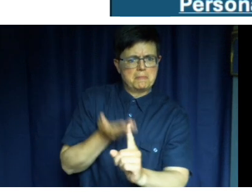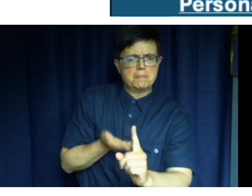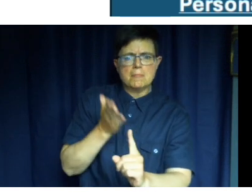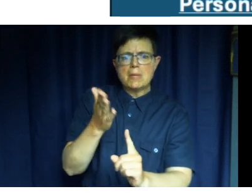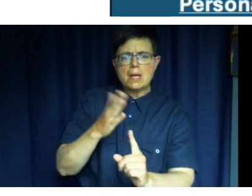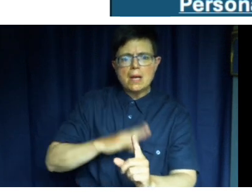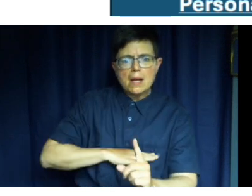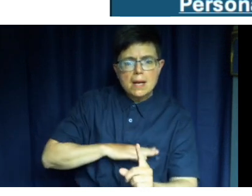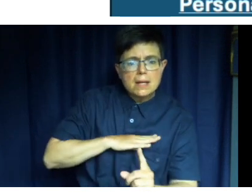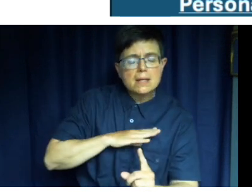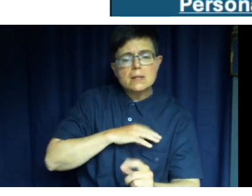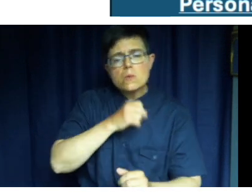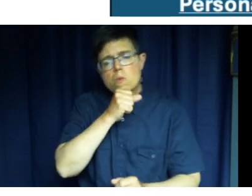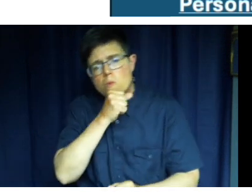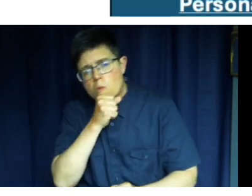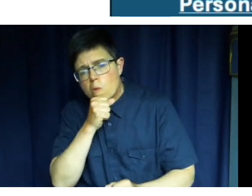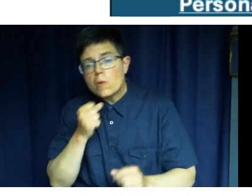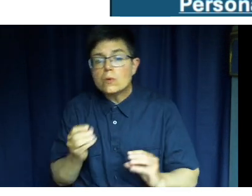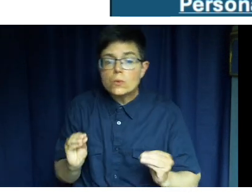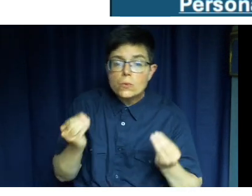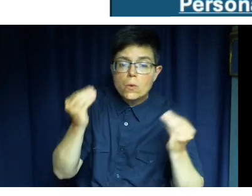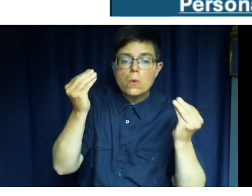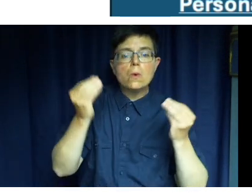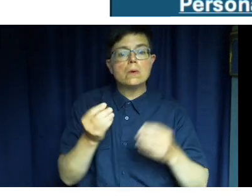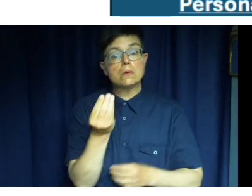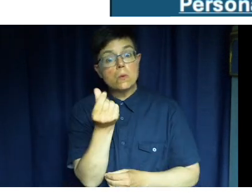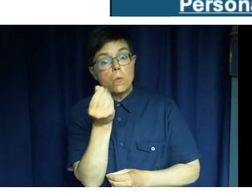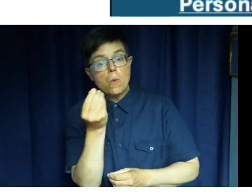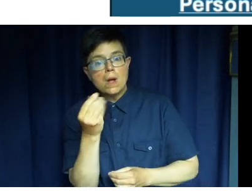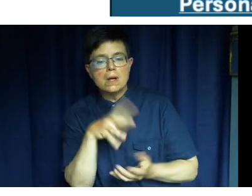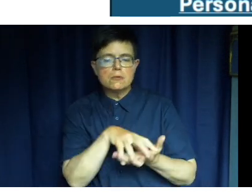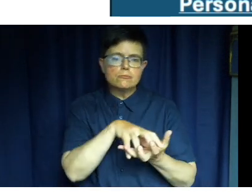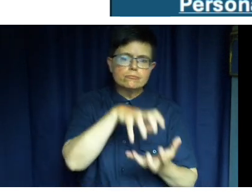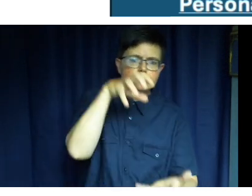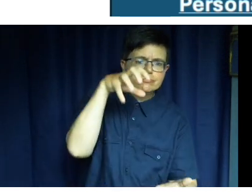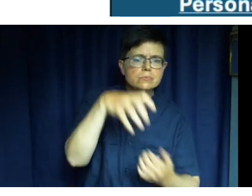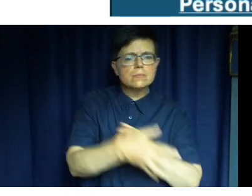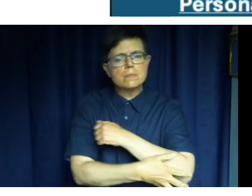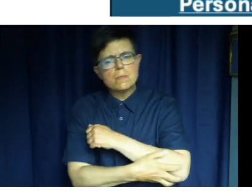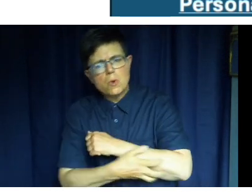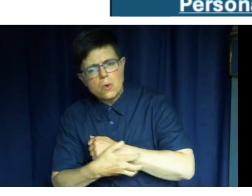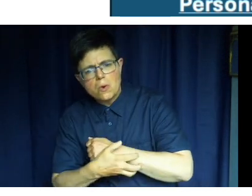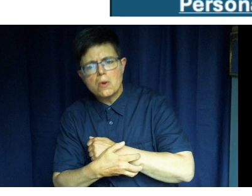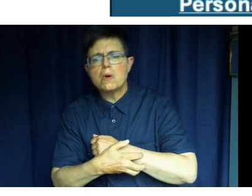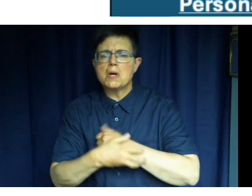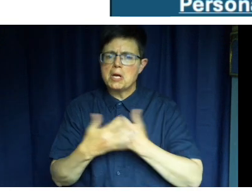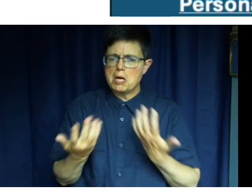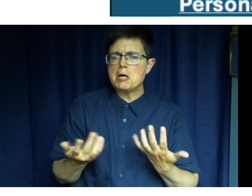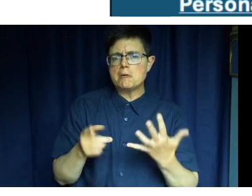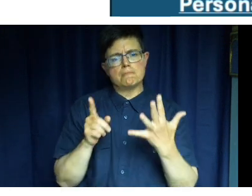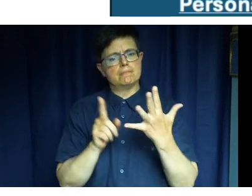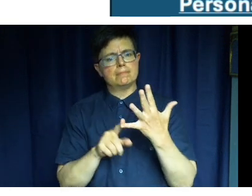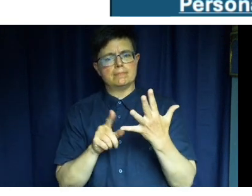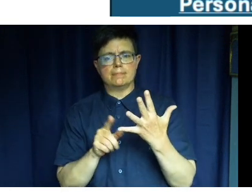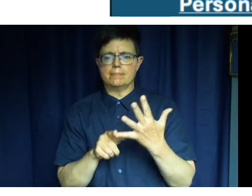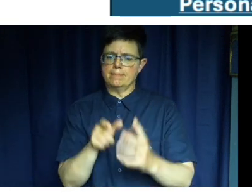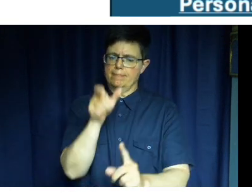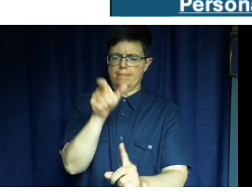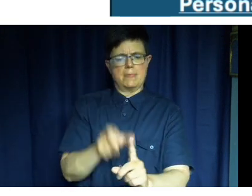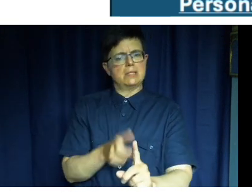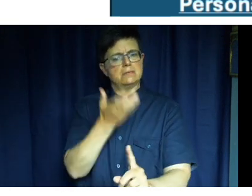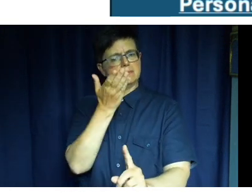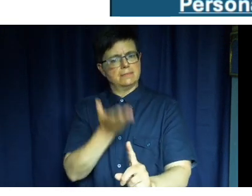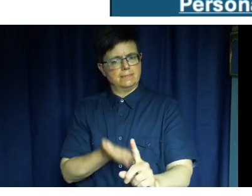It also turns out that there are specific characteristics of you as a person that very much influence how well you